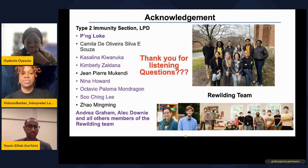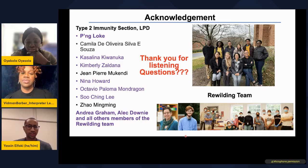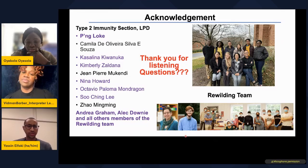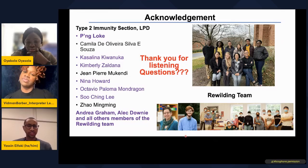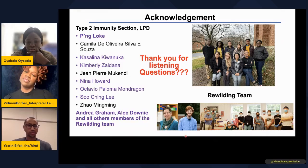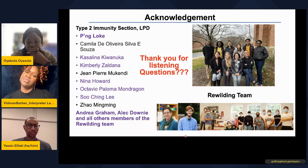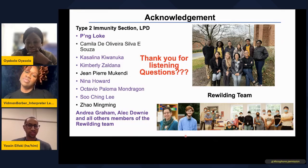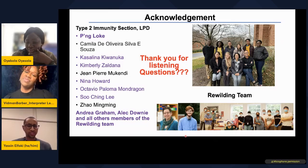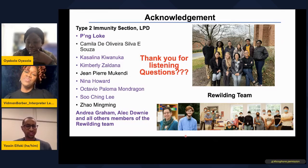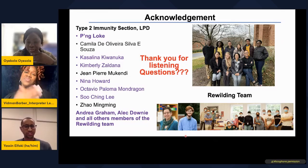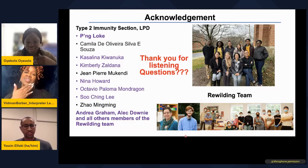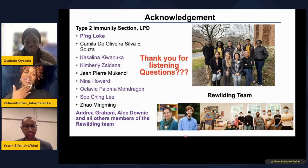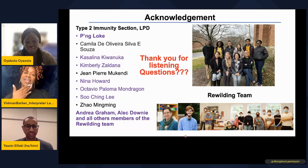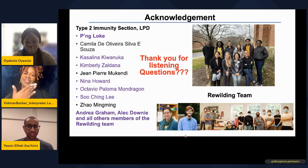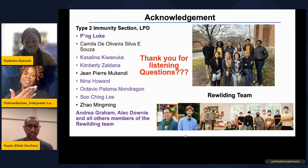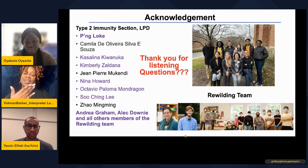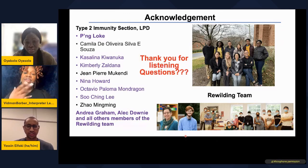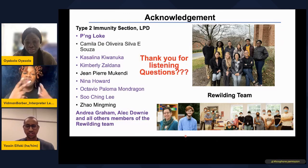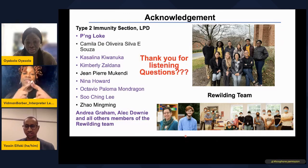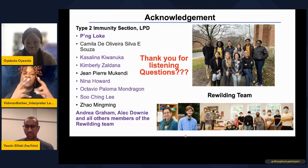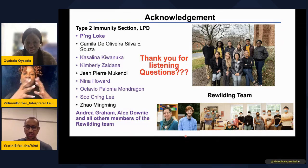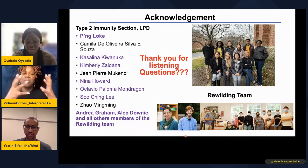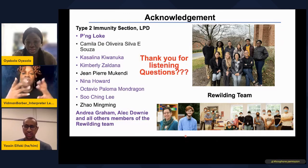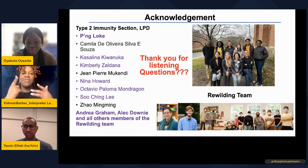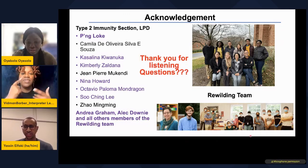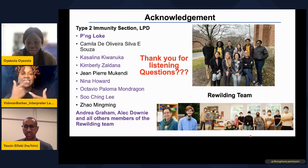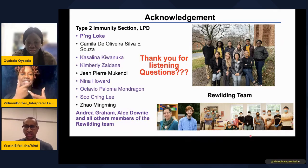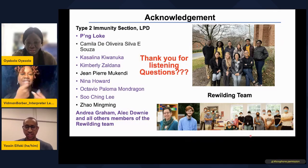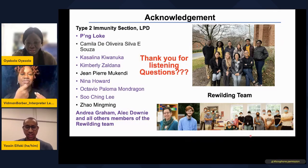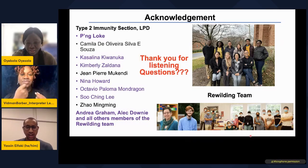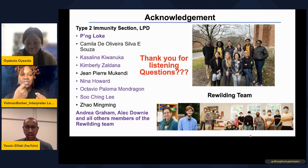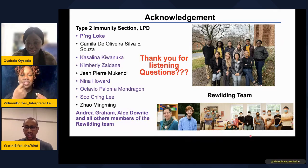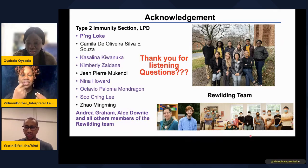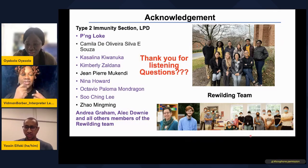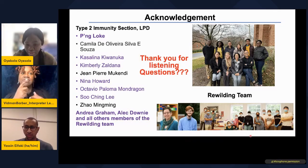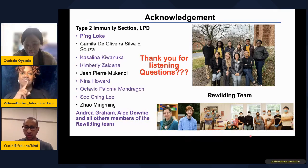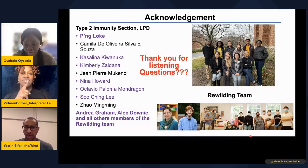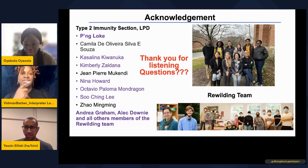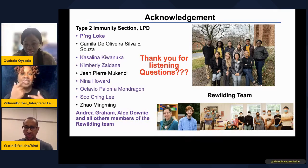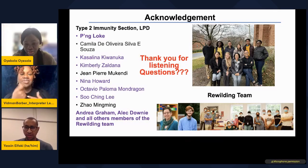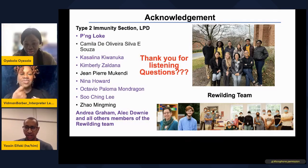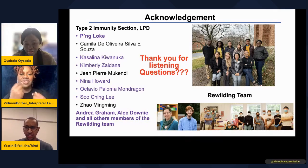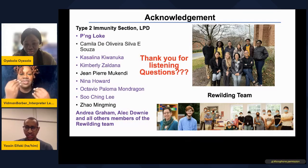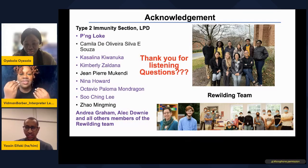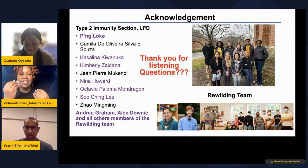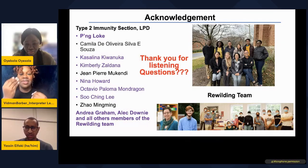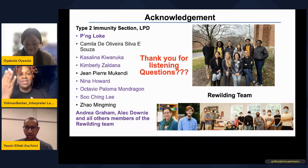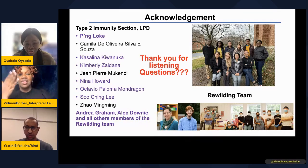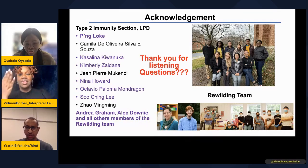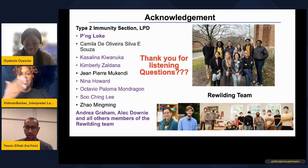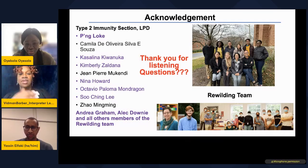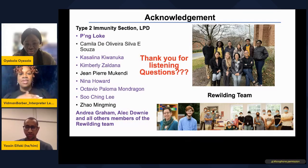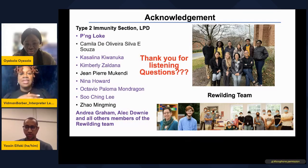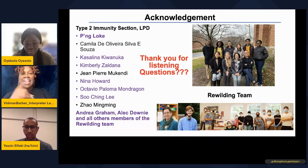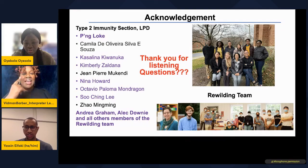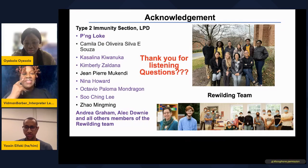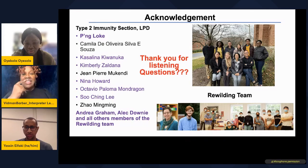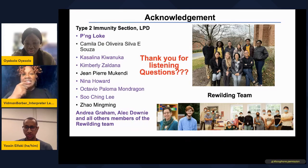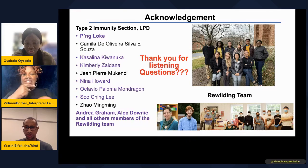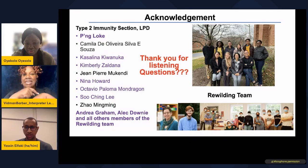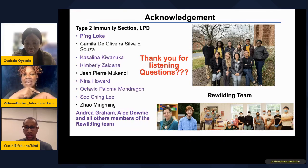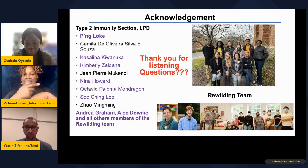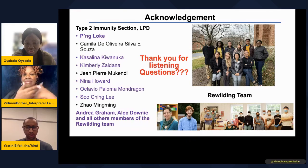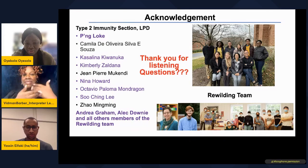thank you very much Paula for this interesting talk it's really interesting I don't think we have actually a whole lot of time for